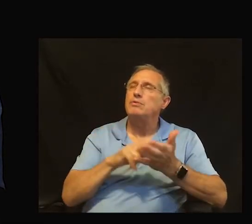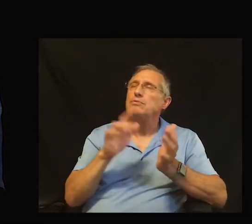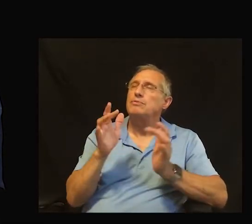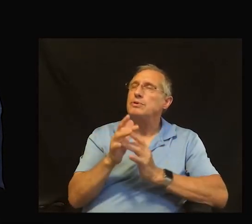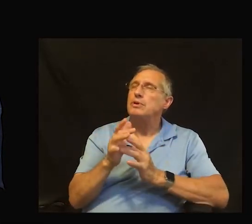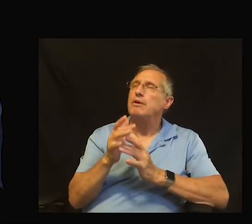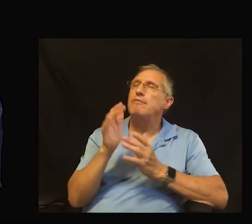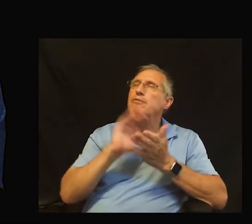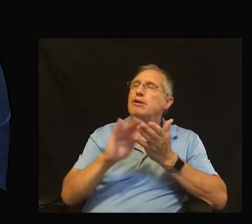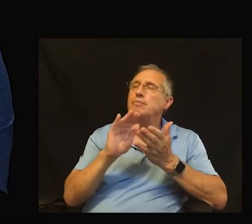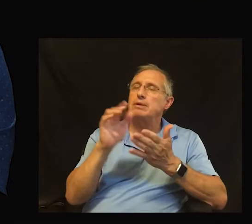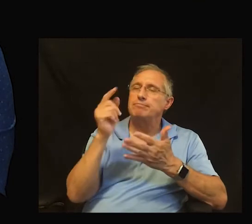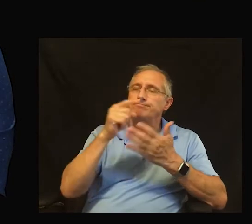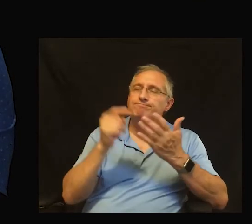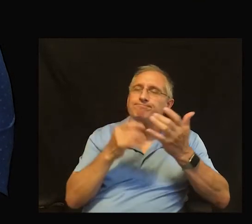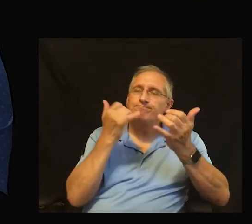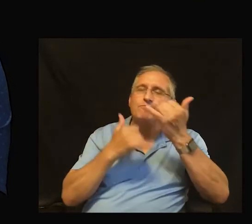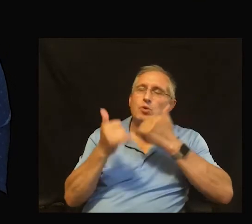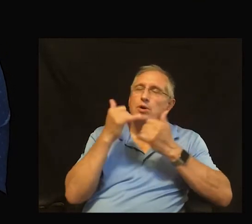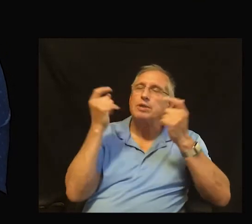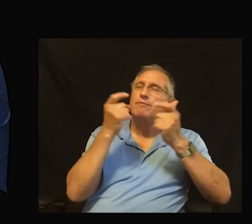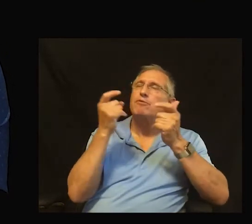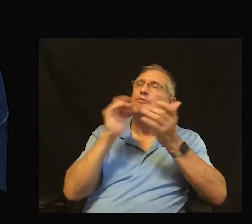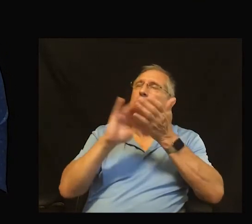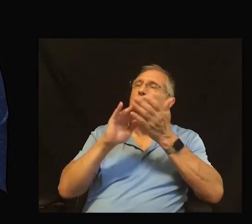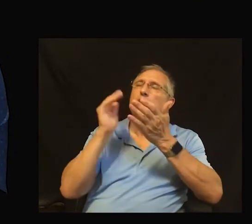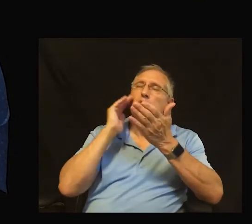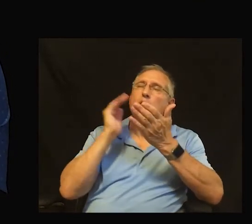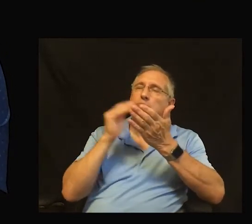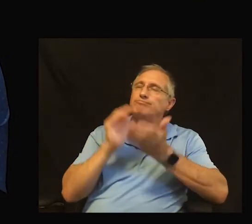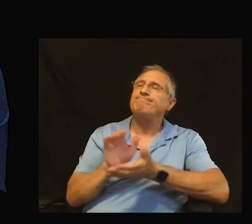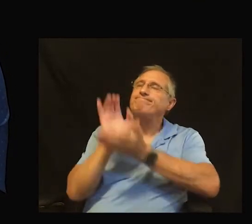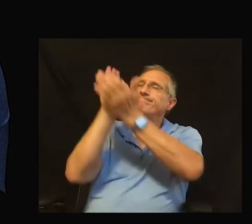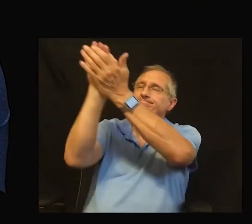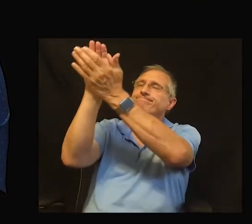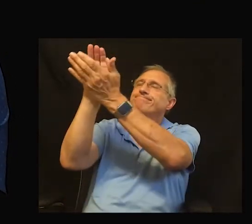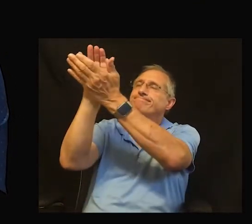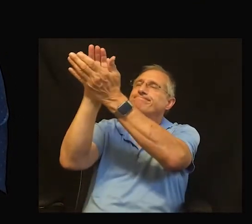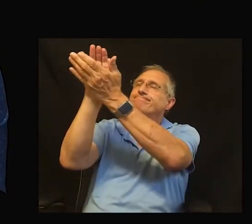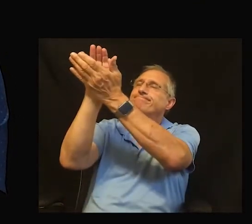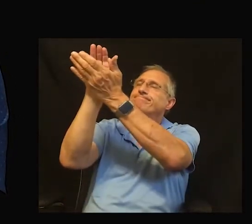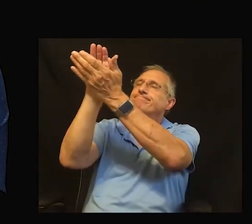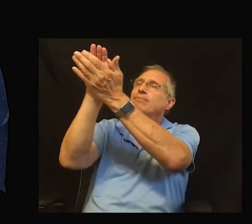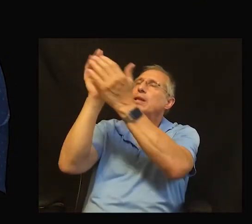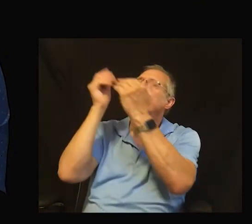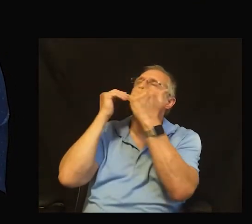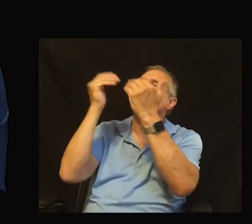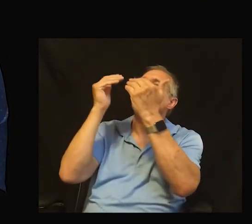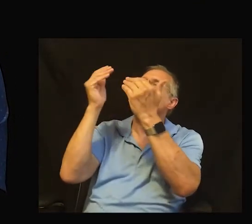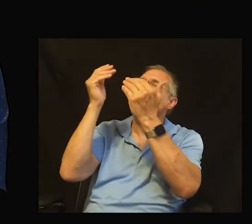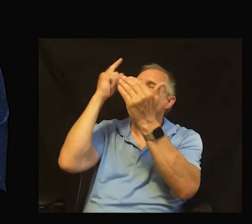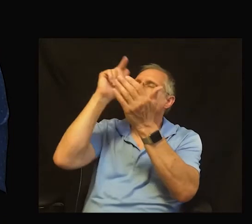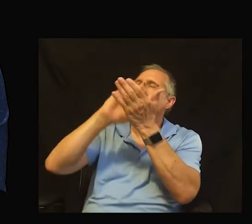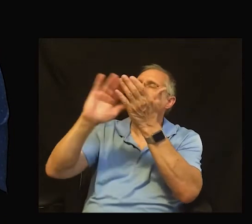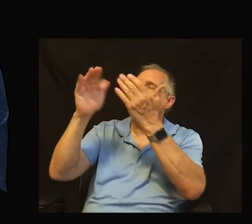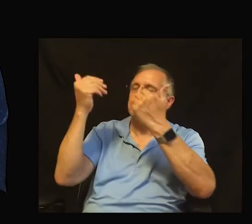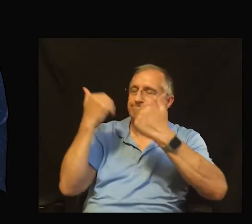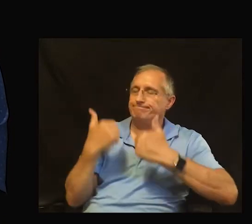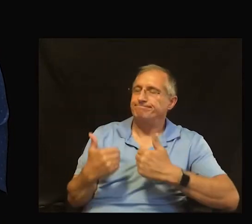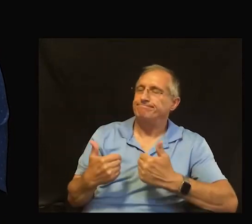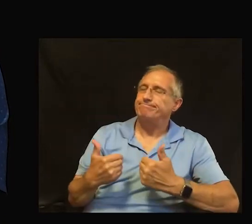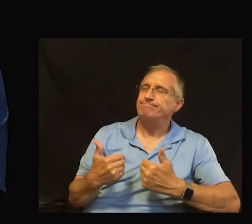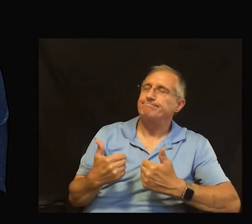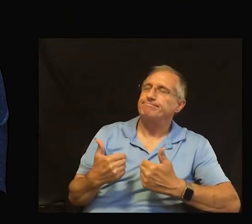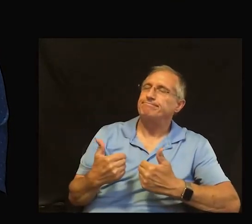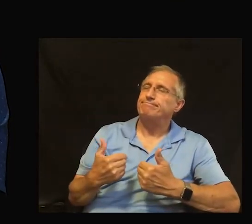Jesus. Forgive me of my sin." Just let him know that. "Forgive me of my sin. You know what it is, and I give it to you right now. Thank you for forgiving